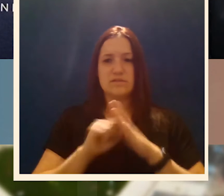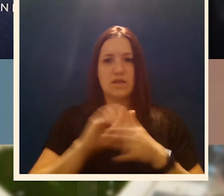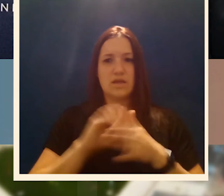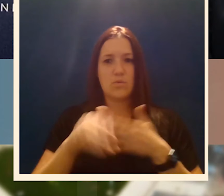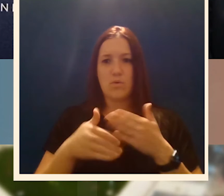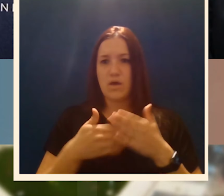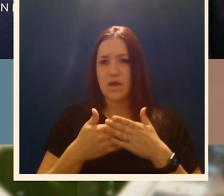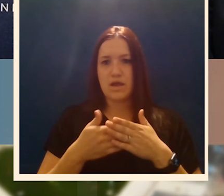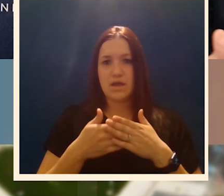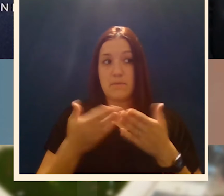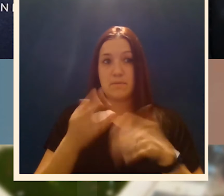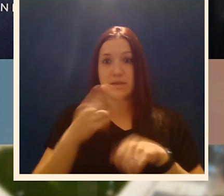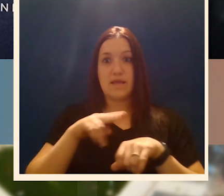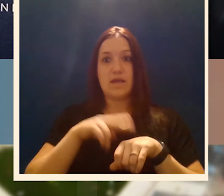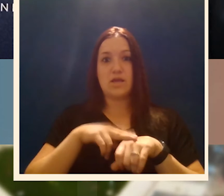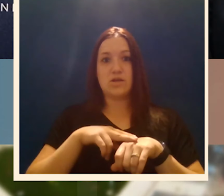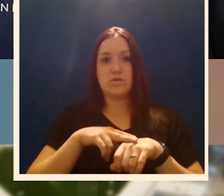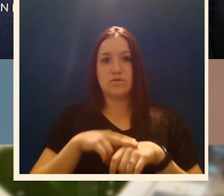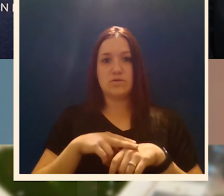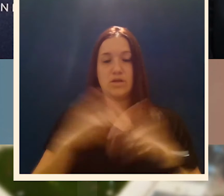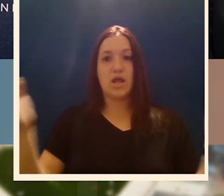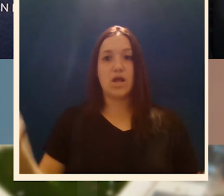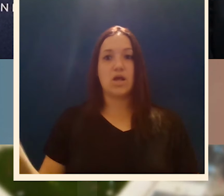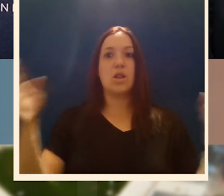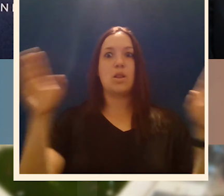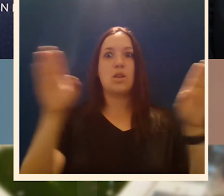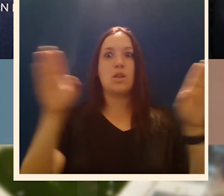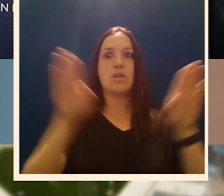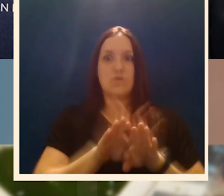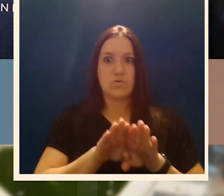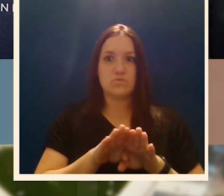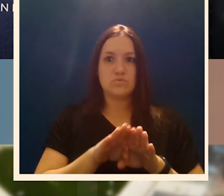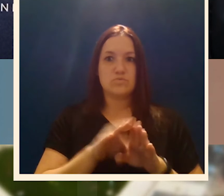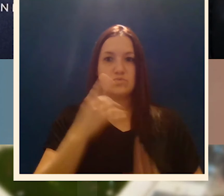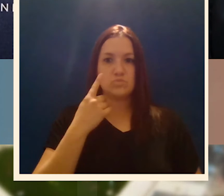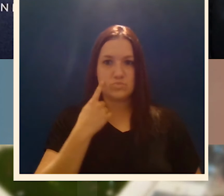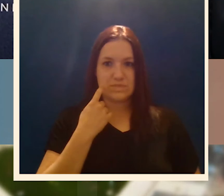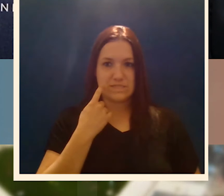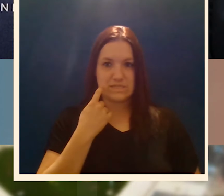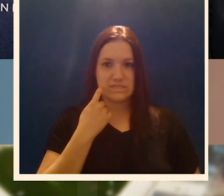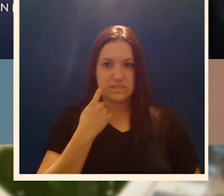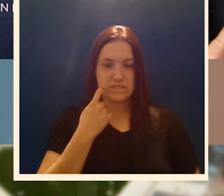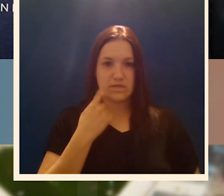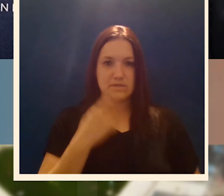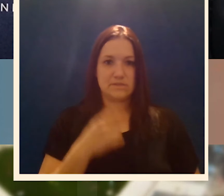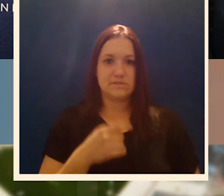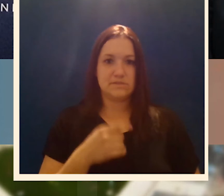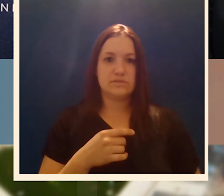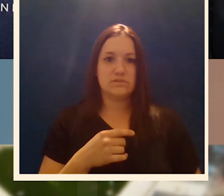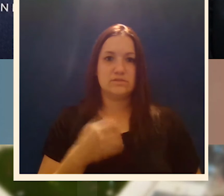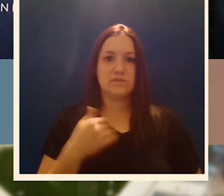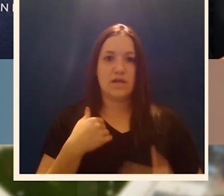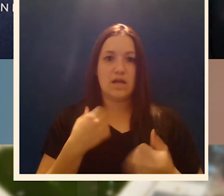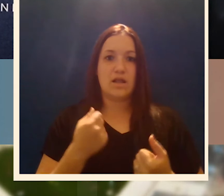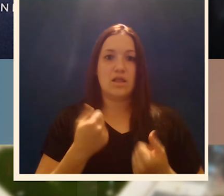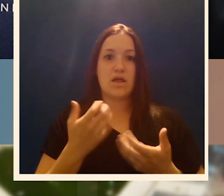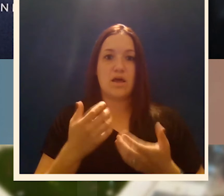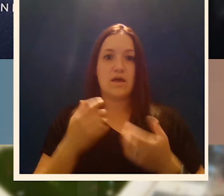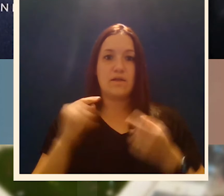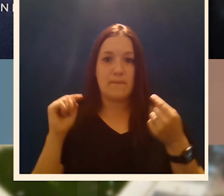even nationwide, closed down just within the last couple of weeks, and they provided a lot of pain management, a lot